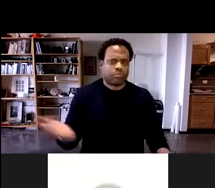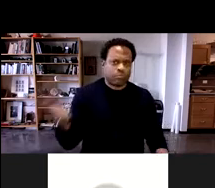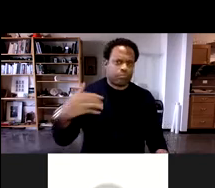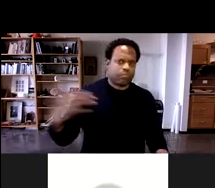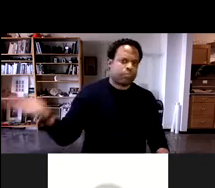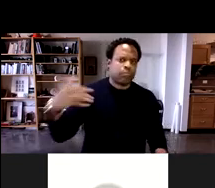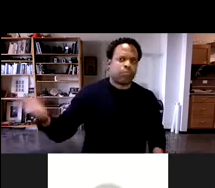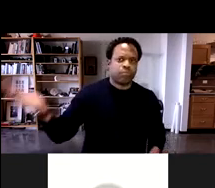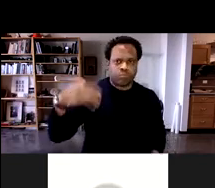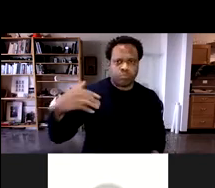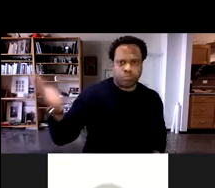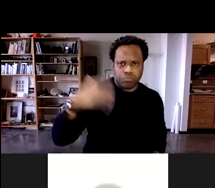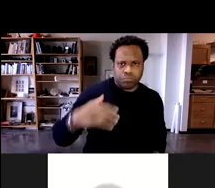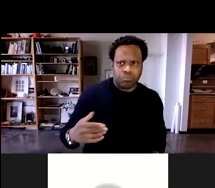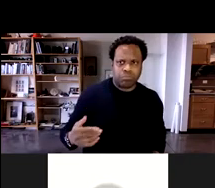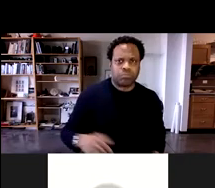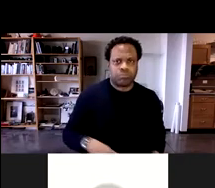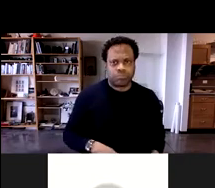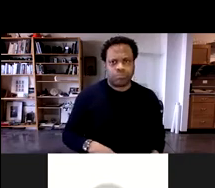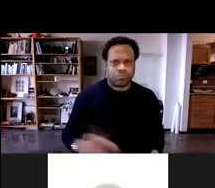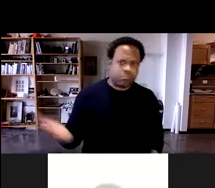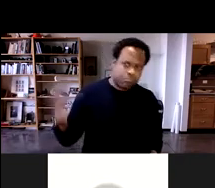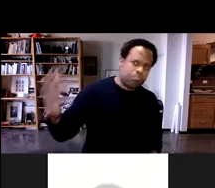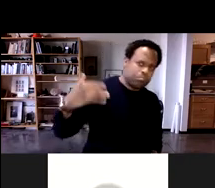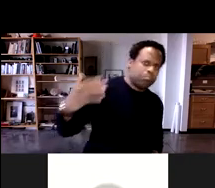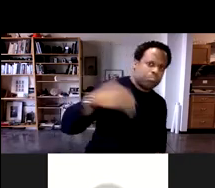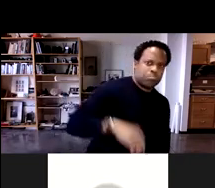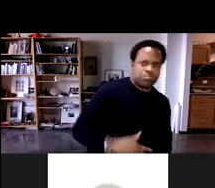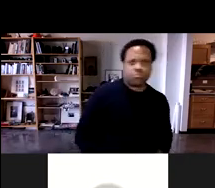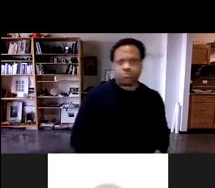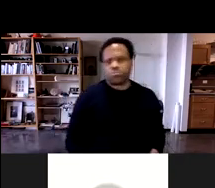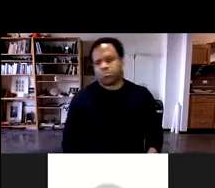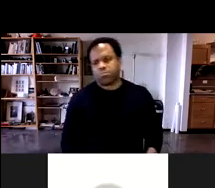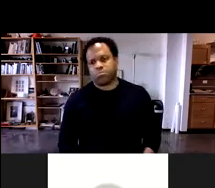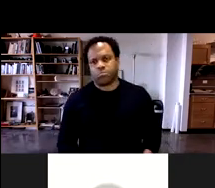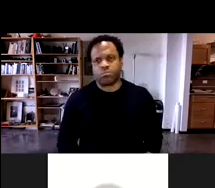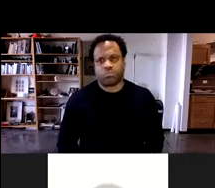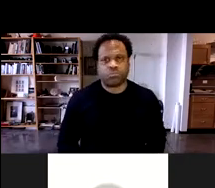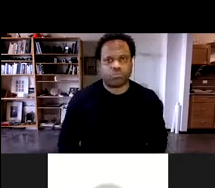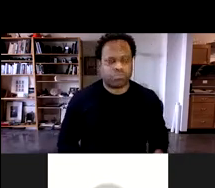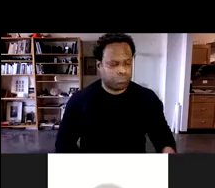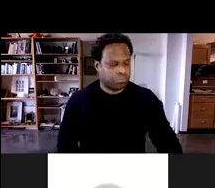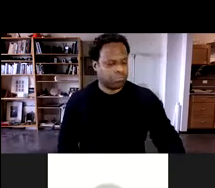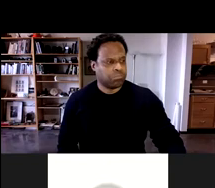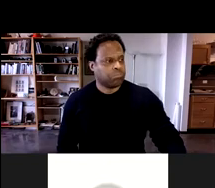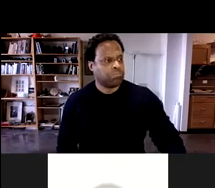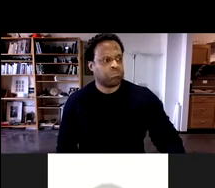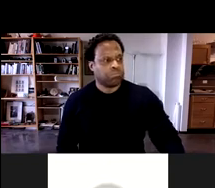them. So you can do this, just the beckoning hand, and say, come on, come with me.